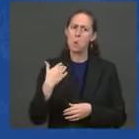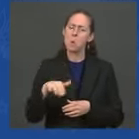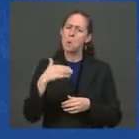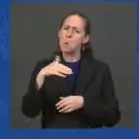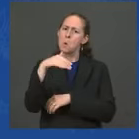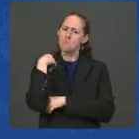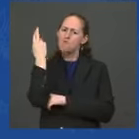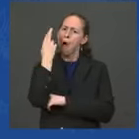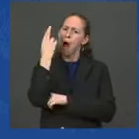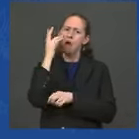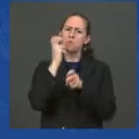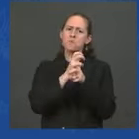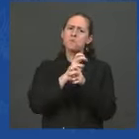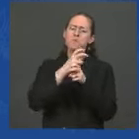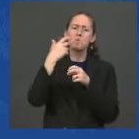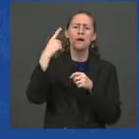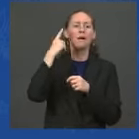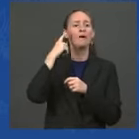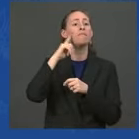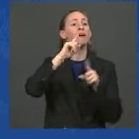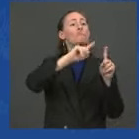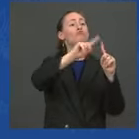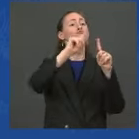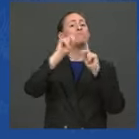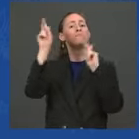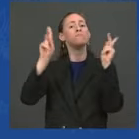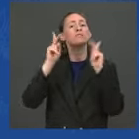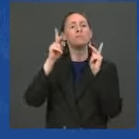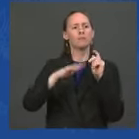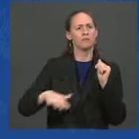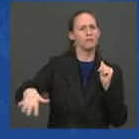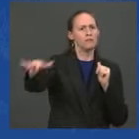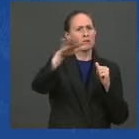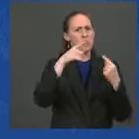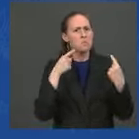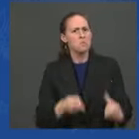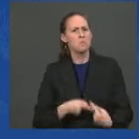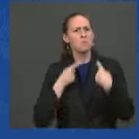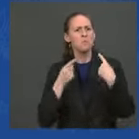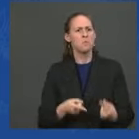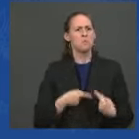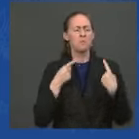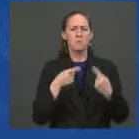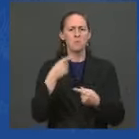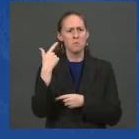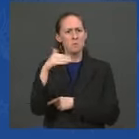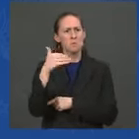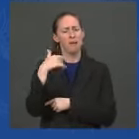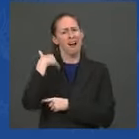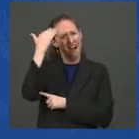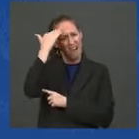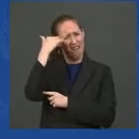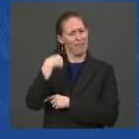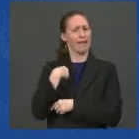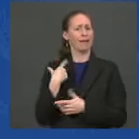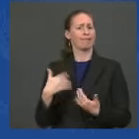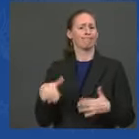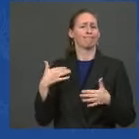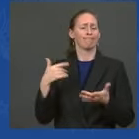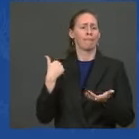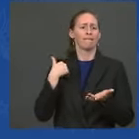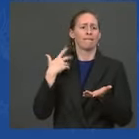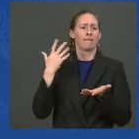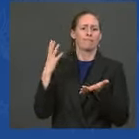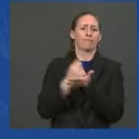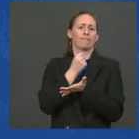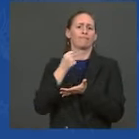the vast majority of people who need help. I was lucky. I had a mother who's nearby. A sister's